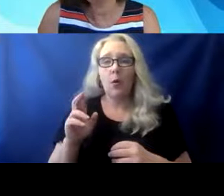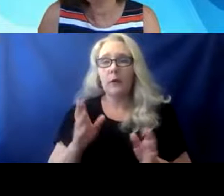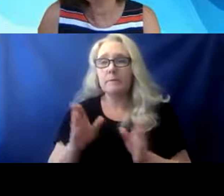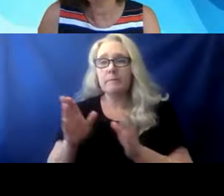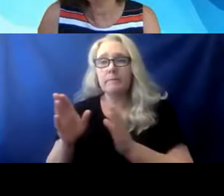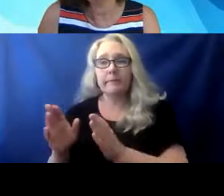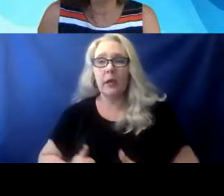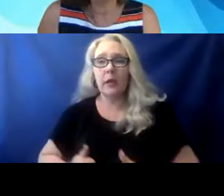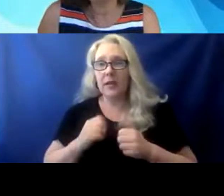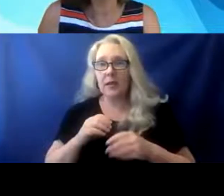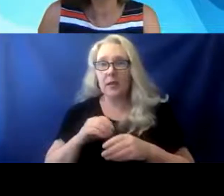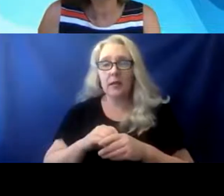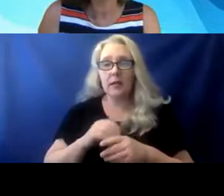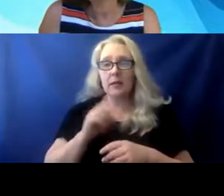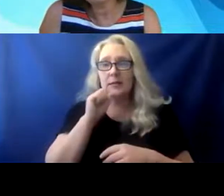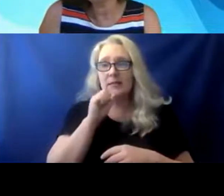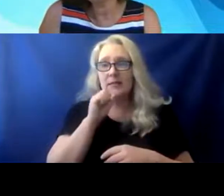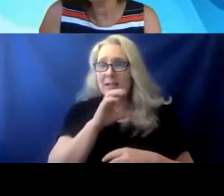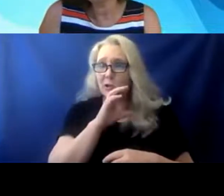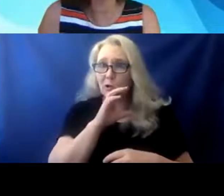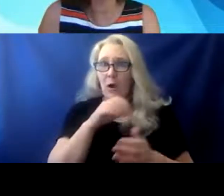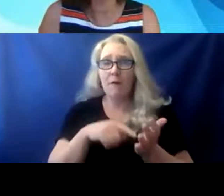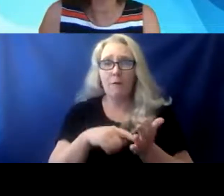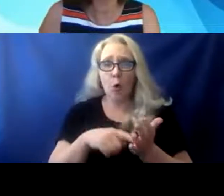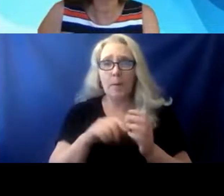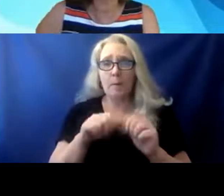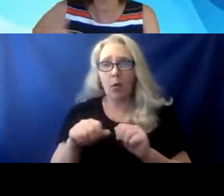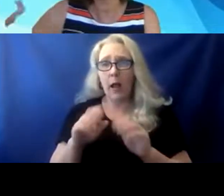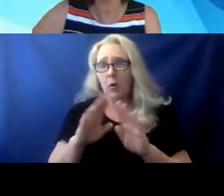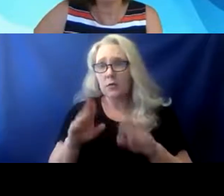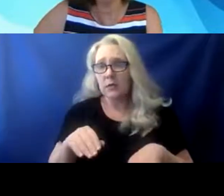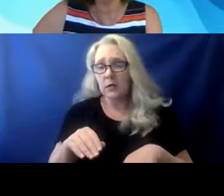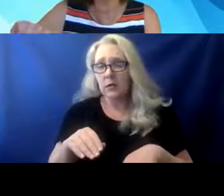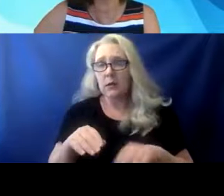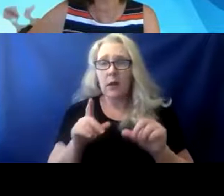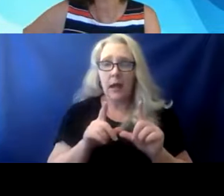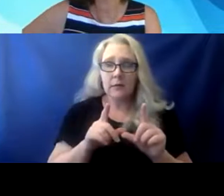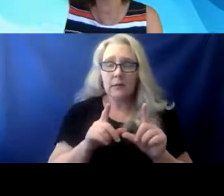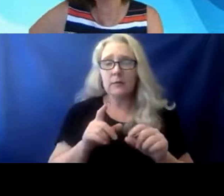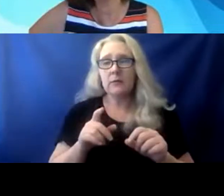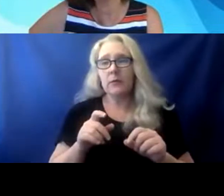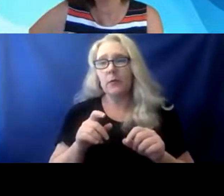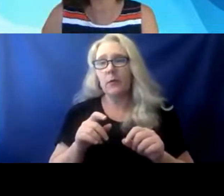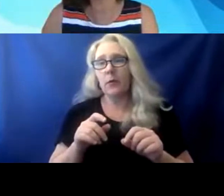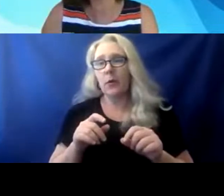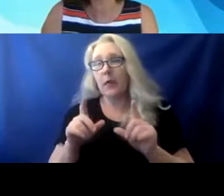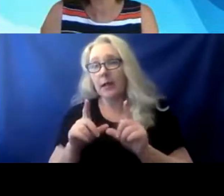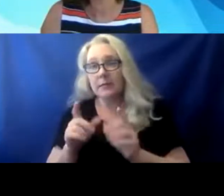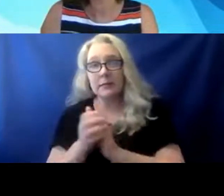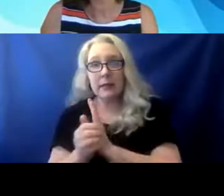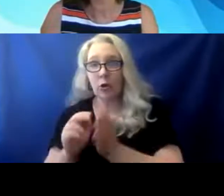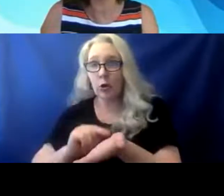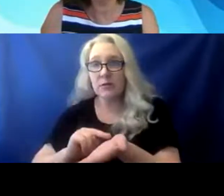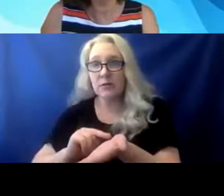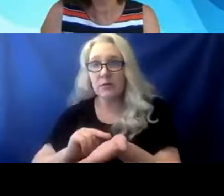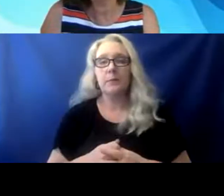a senior affordable housing, unlicensed, but a communal setting, to licensed assisted living, to licensed skilled nursing. Can